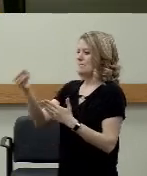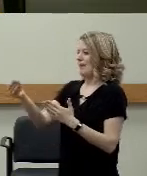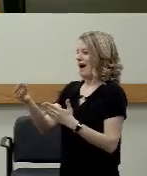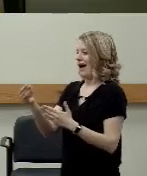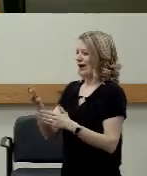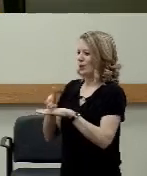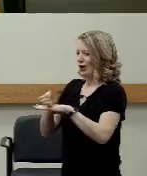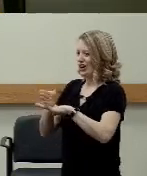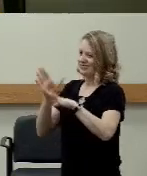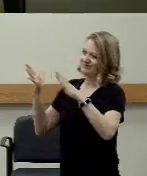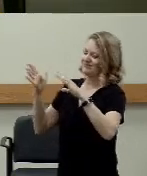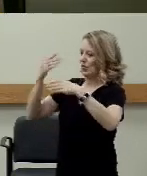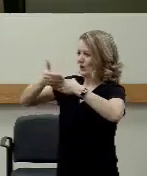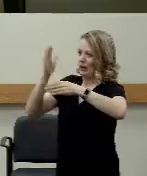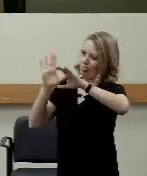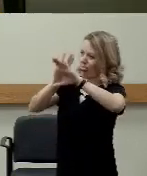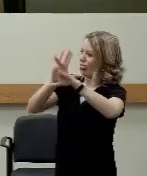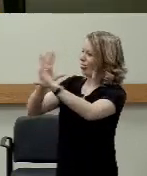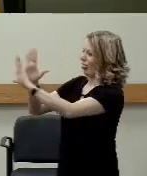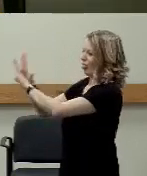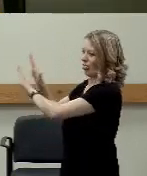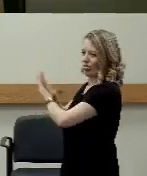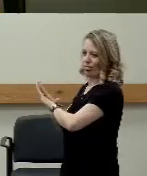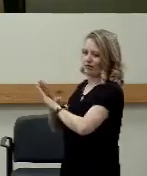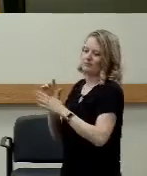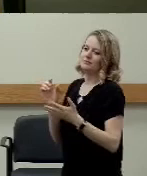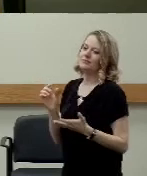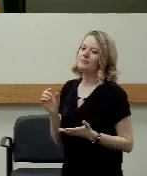places. So there is a